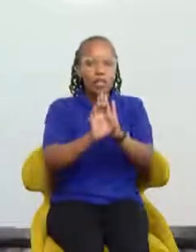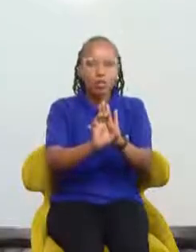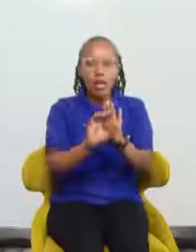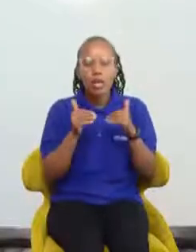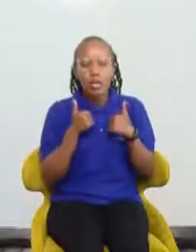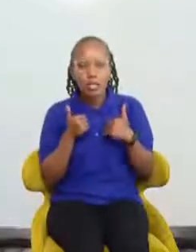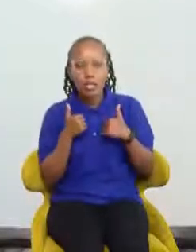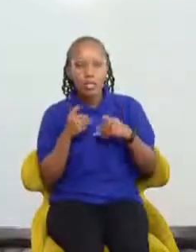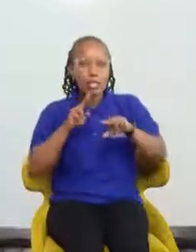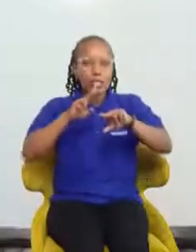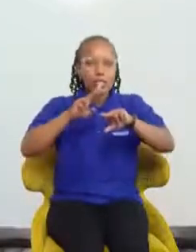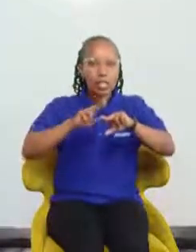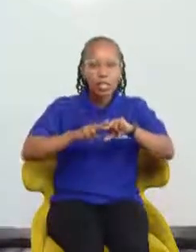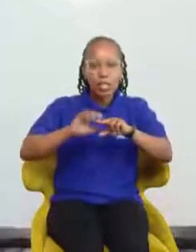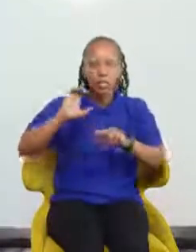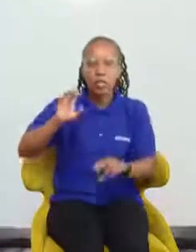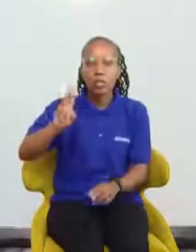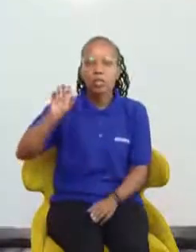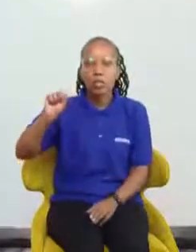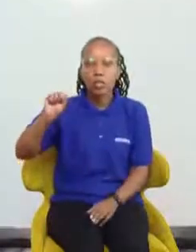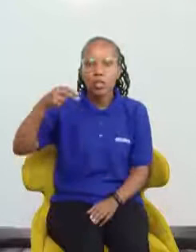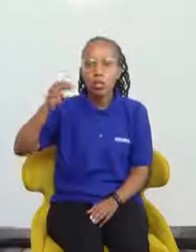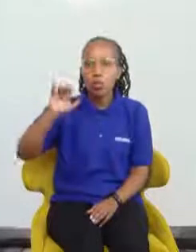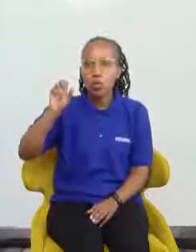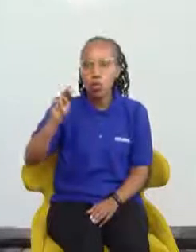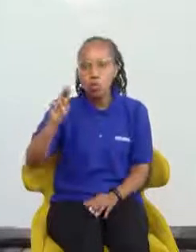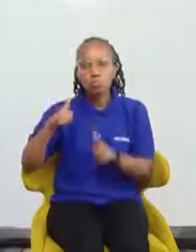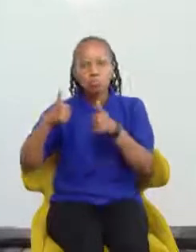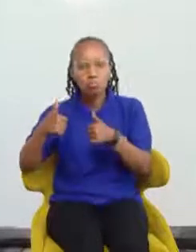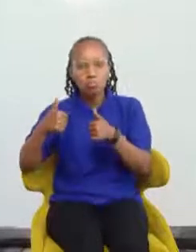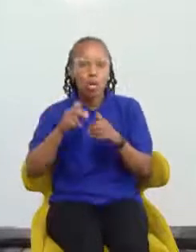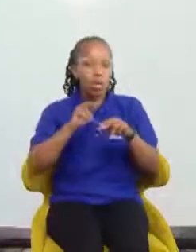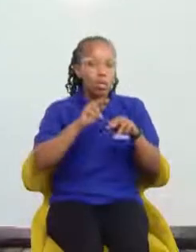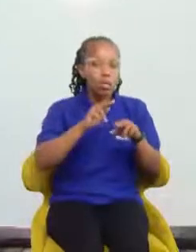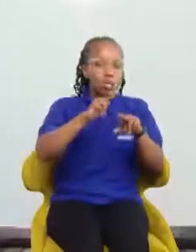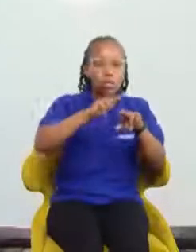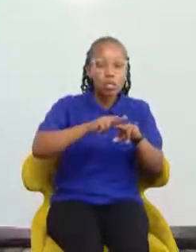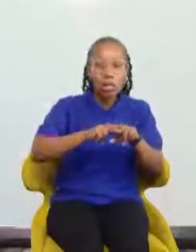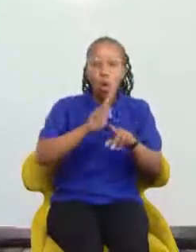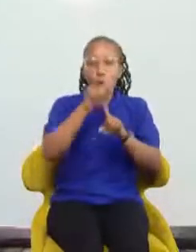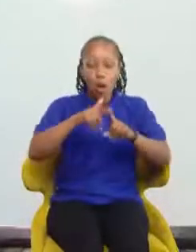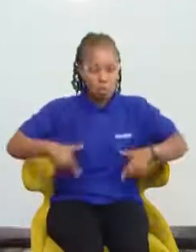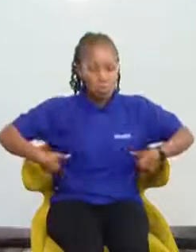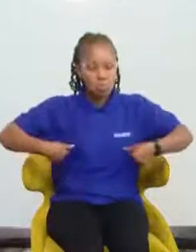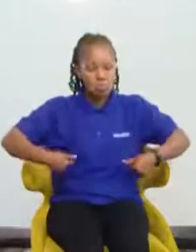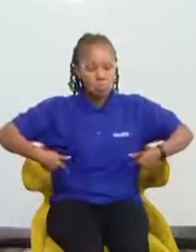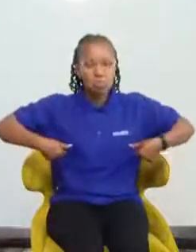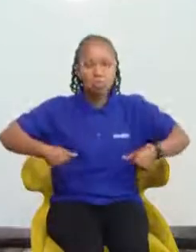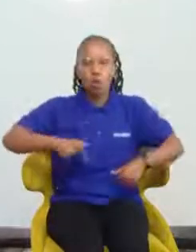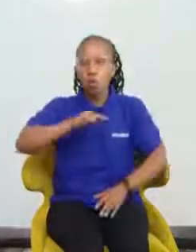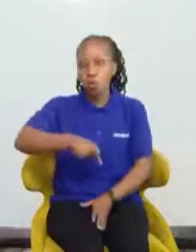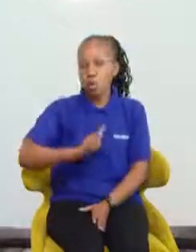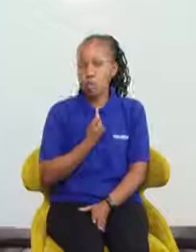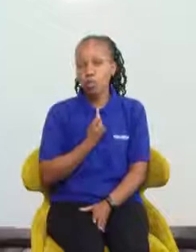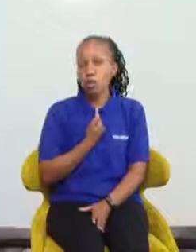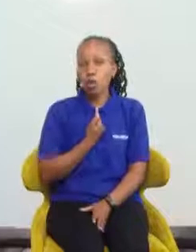right sitting cushion? Is it the right size? Now, what about when you're pushing yourself? Because sometimes, you know,